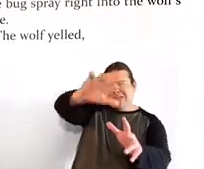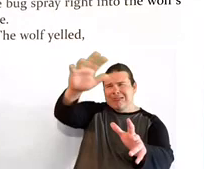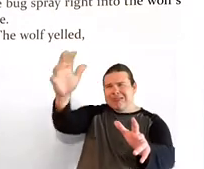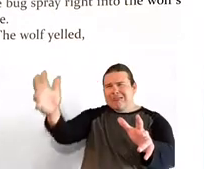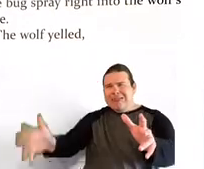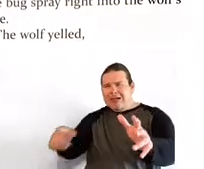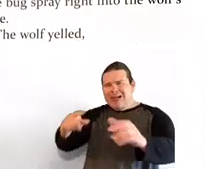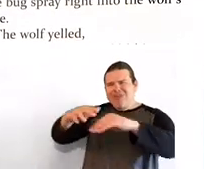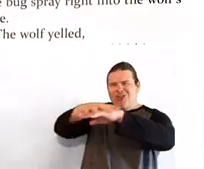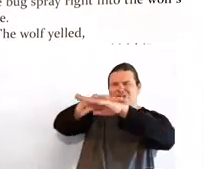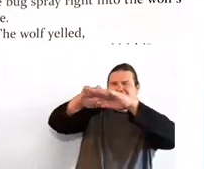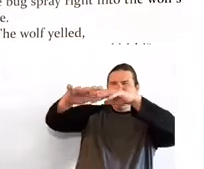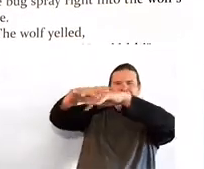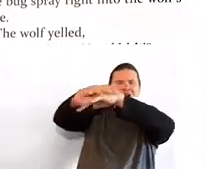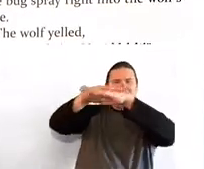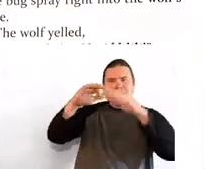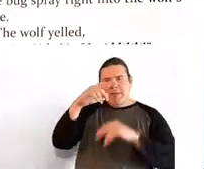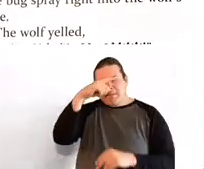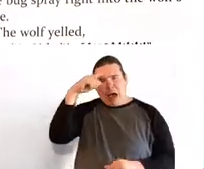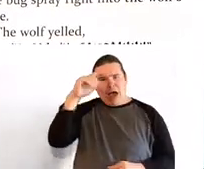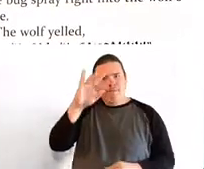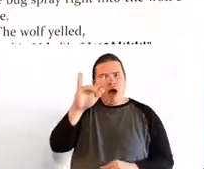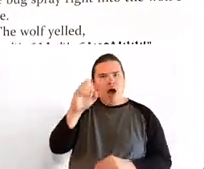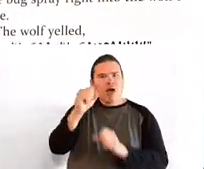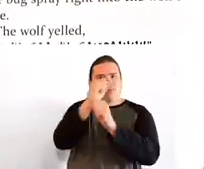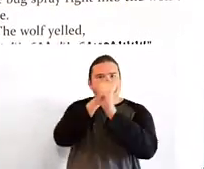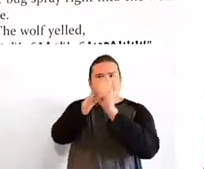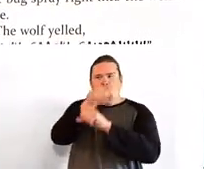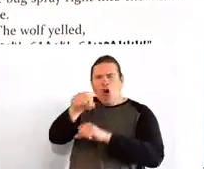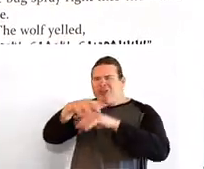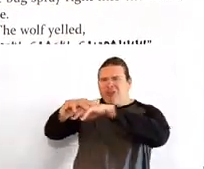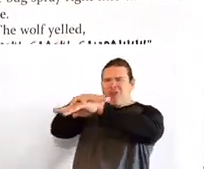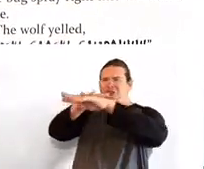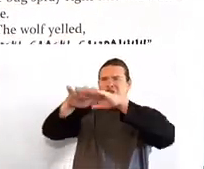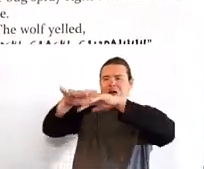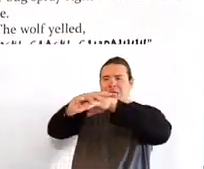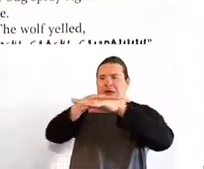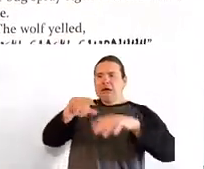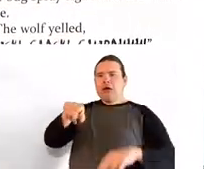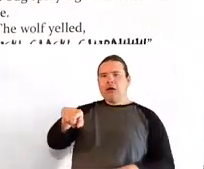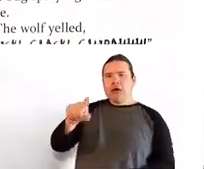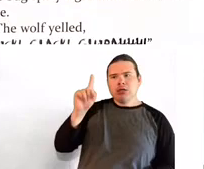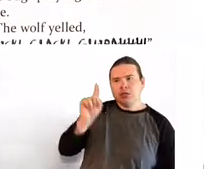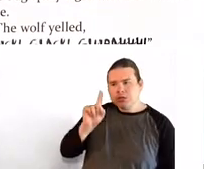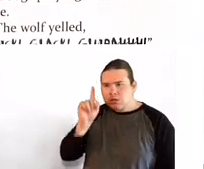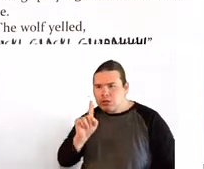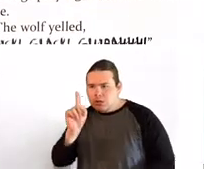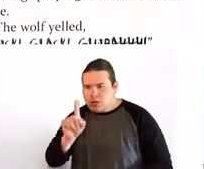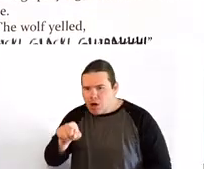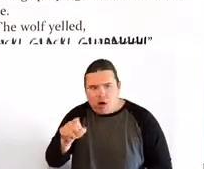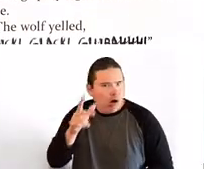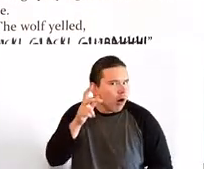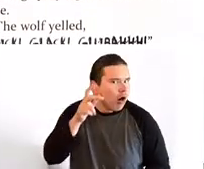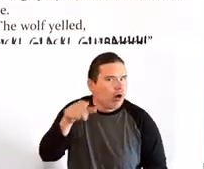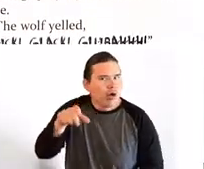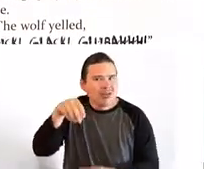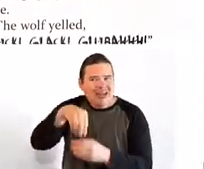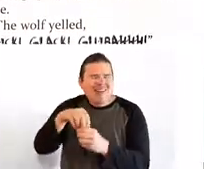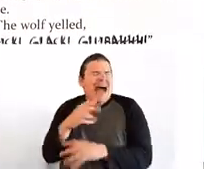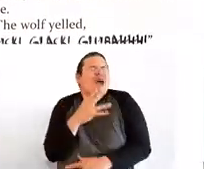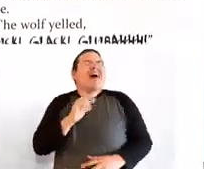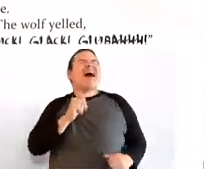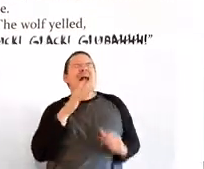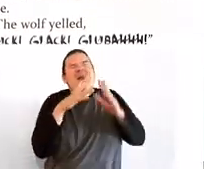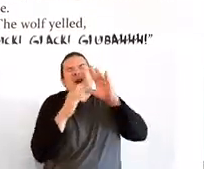Ah! Ow! Ah!" Helen sprayed the pile for a while, and finally